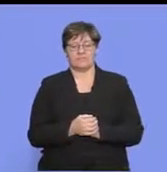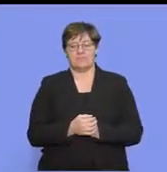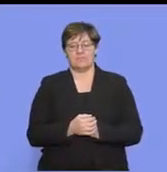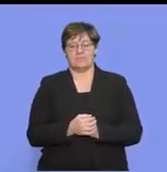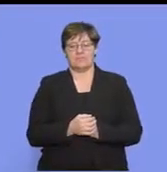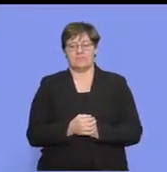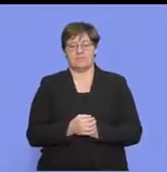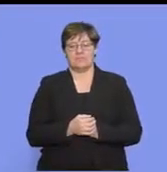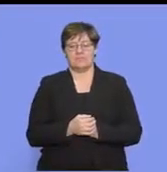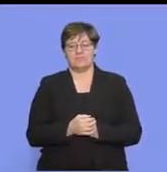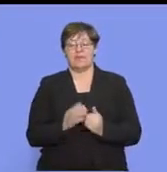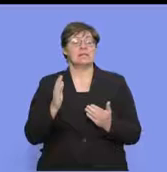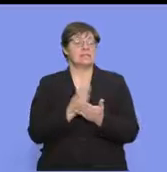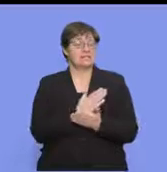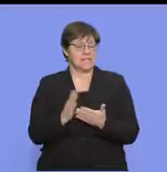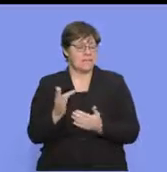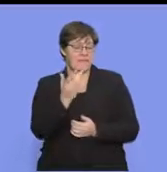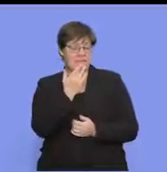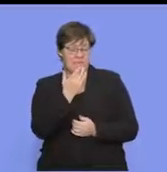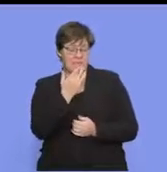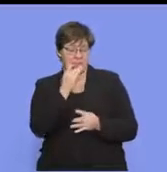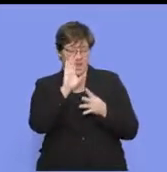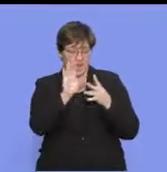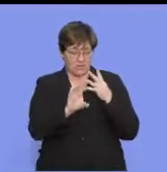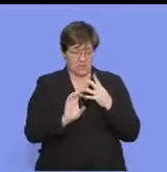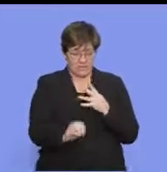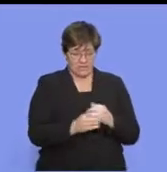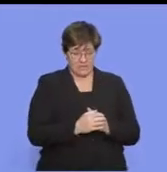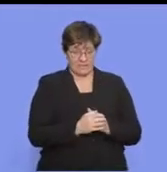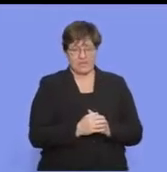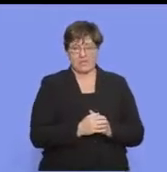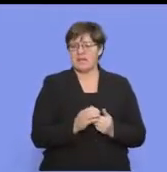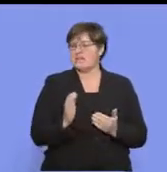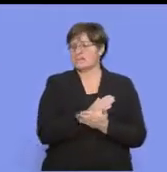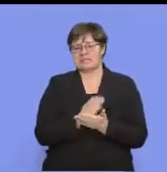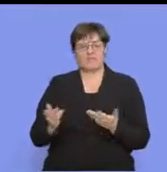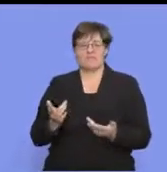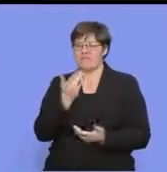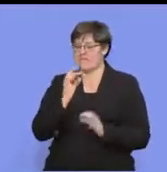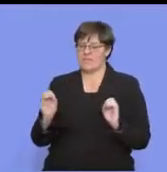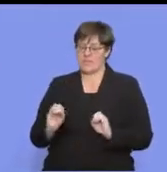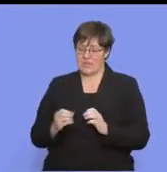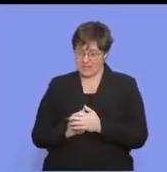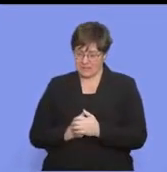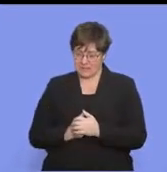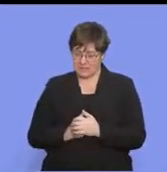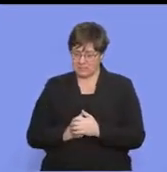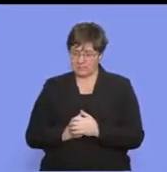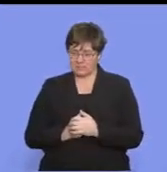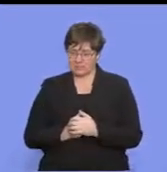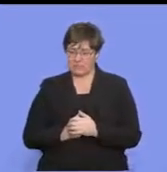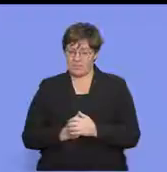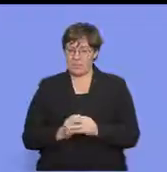offspring. Some have a favorable characteristic, and some do not. So those